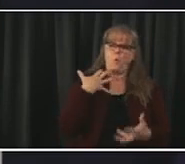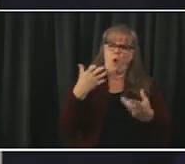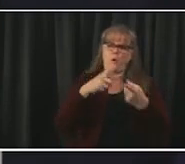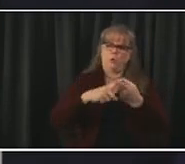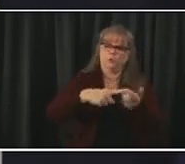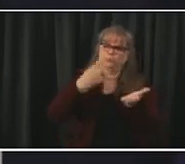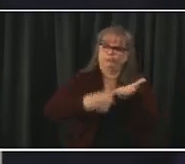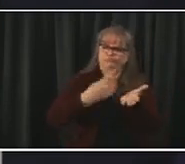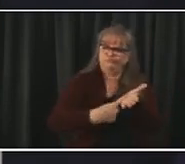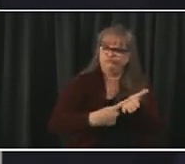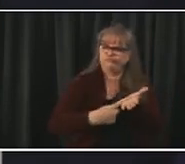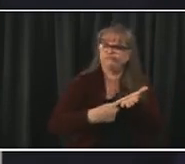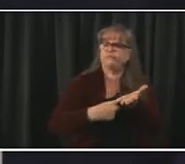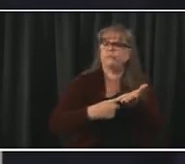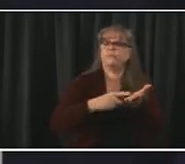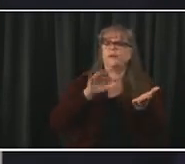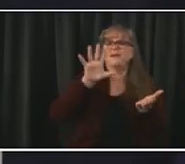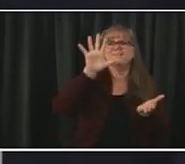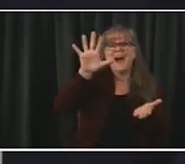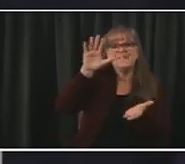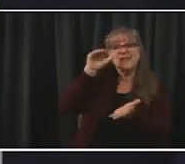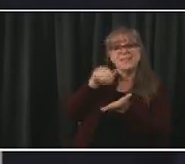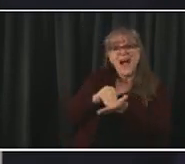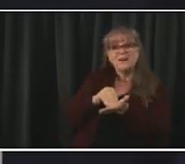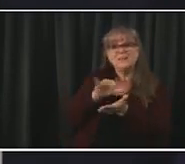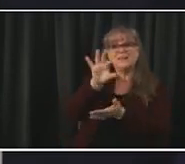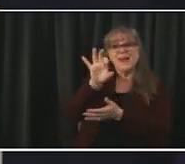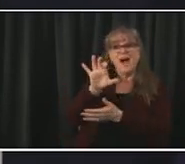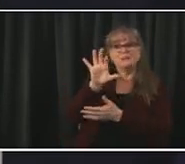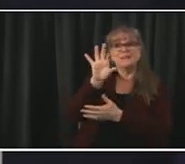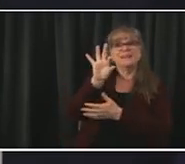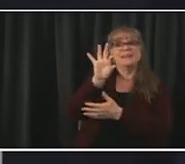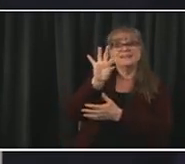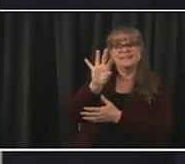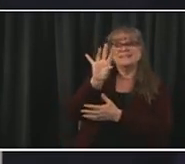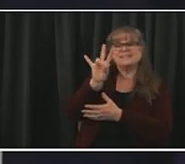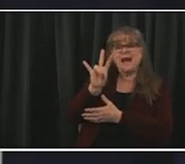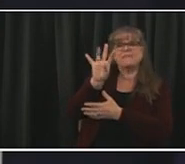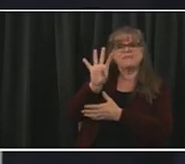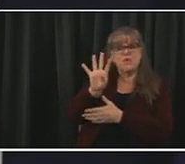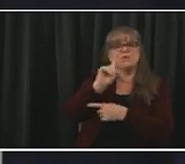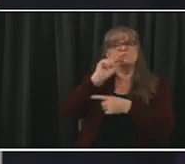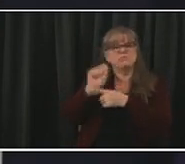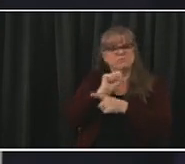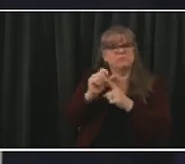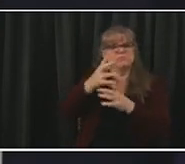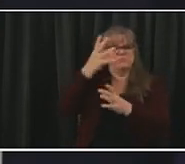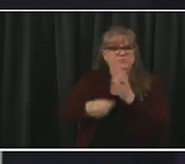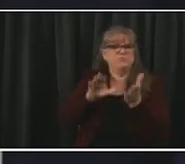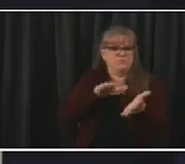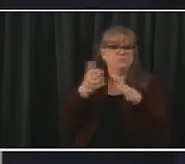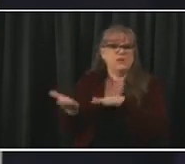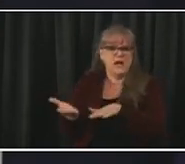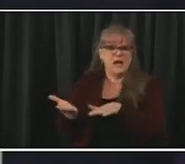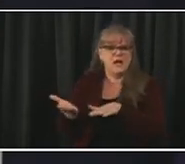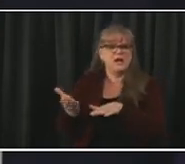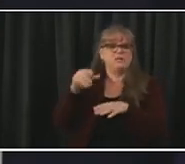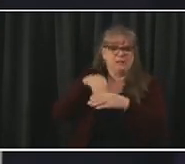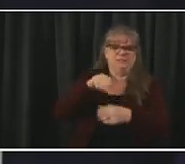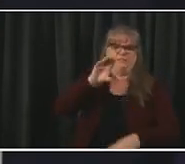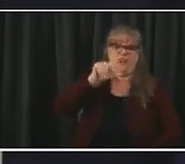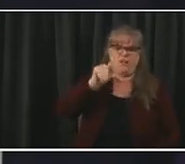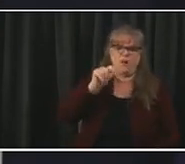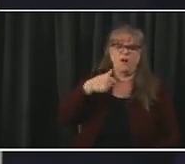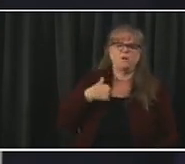5,874 of our fellow Coloradans to this deadly virus, over 500,000 Americans, and I express my condolences